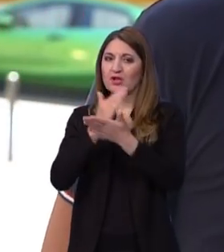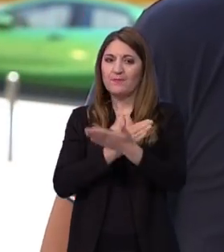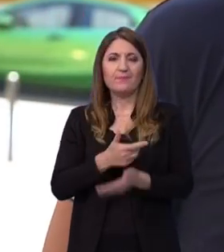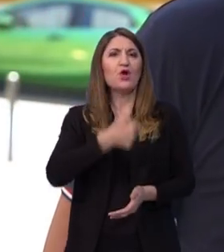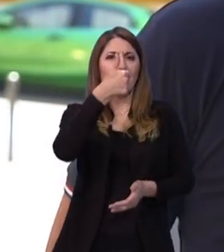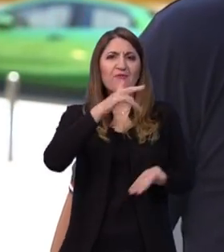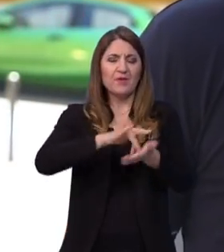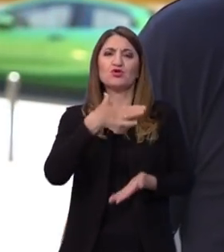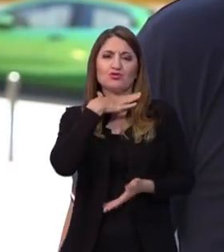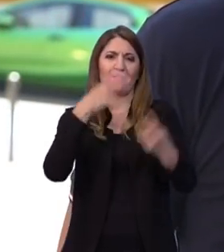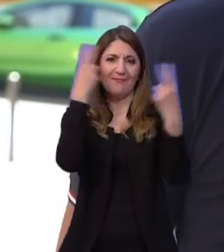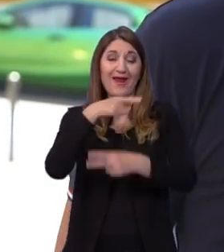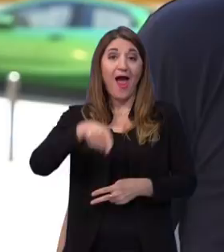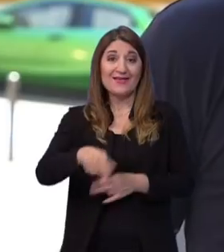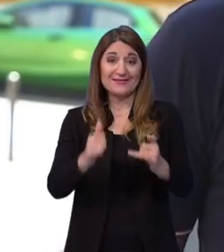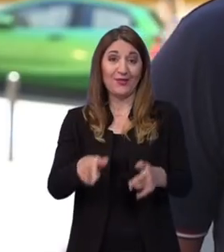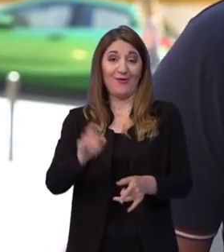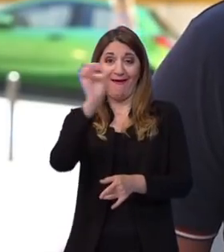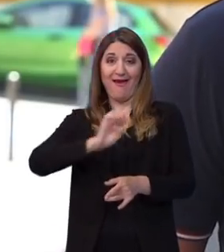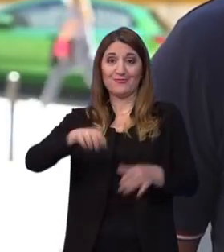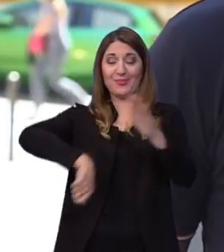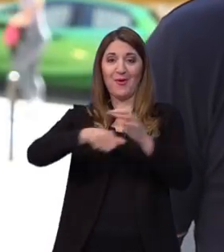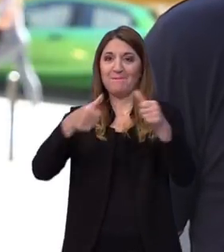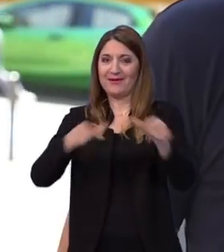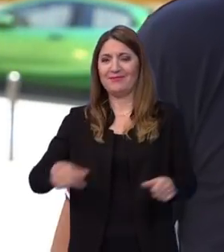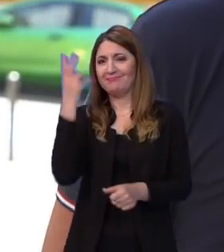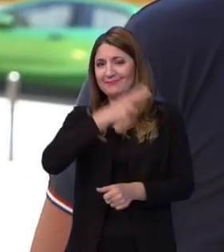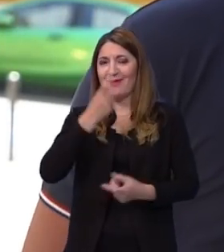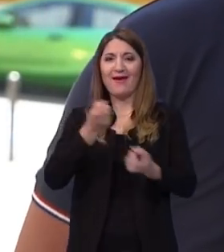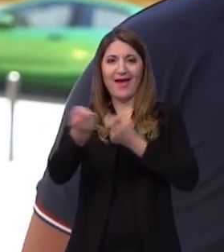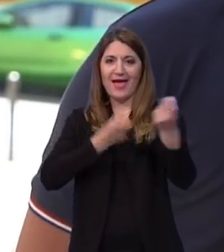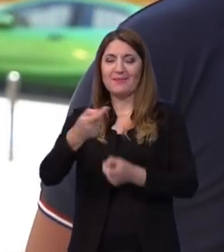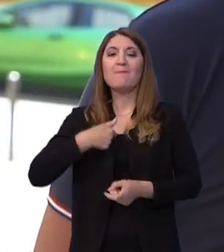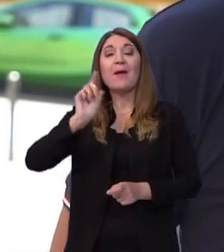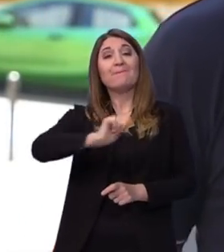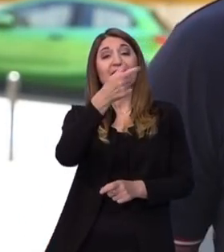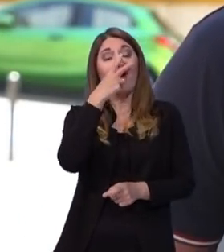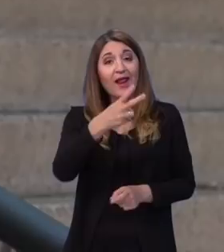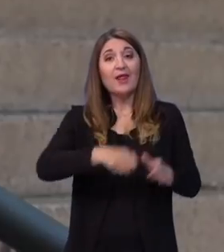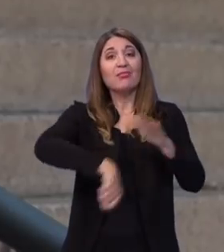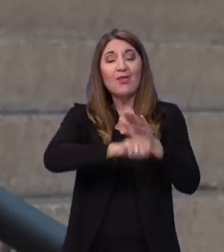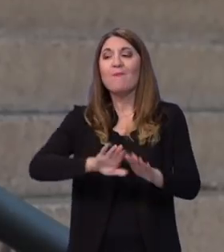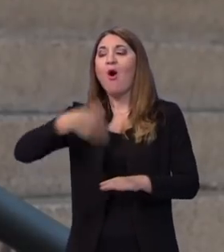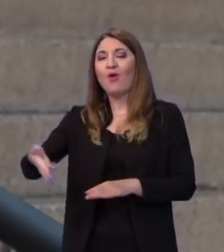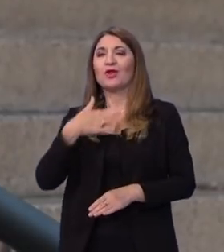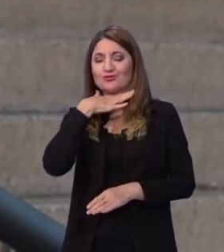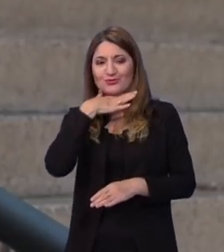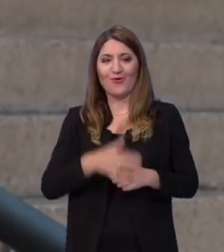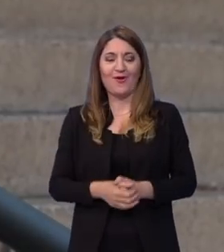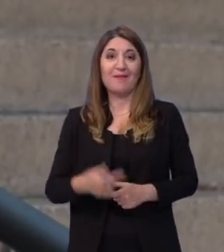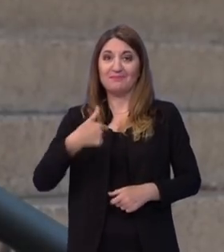place, but the European degree class, so I'm going to on to school. I am